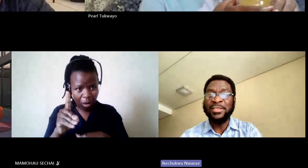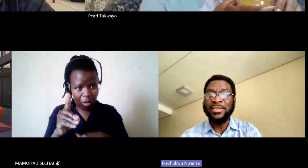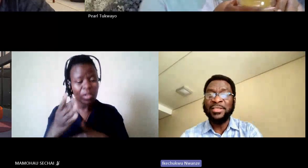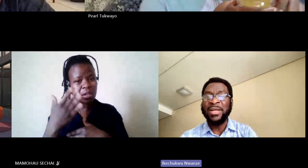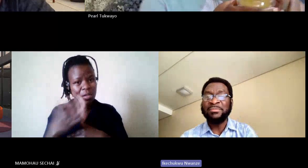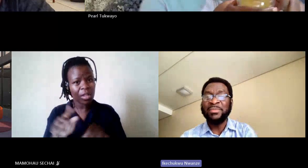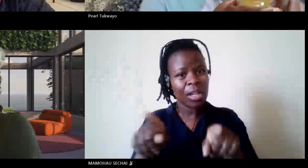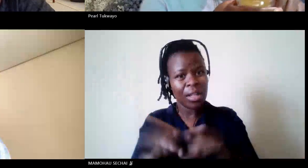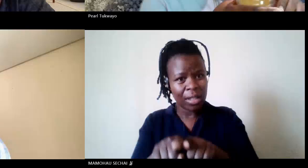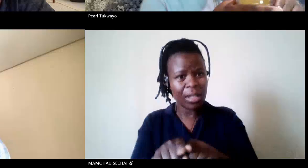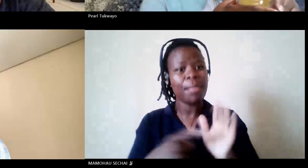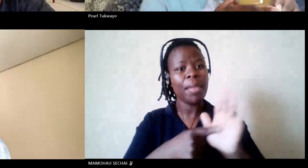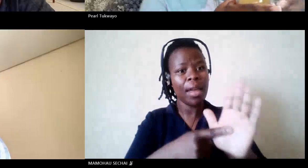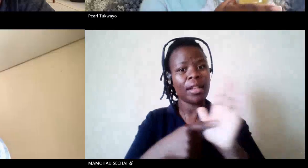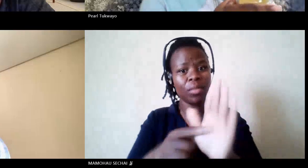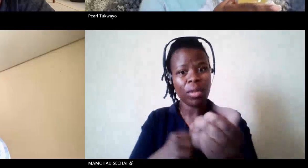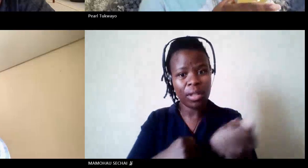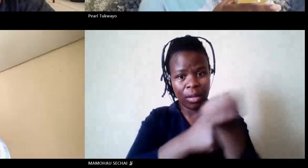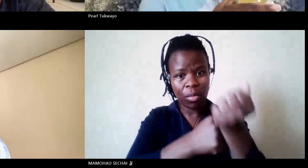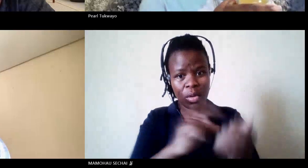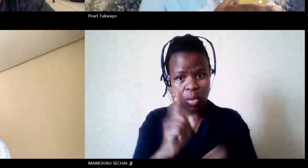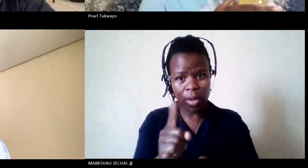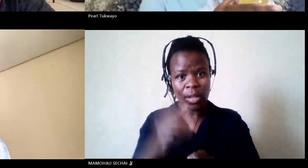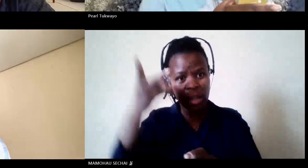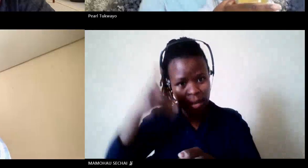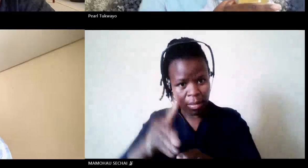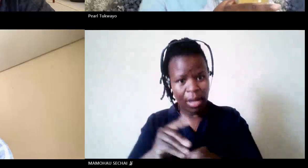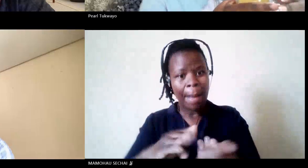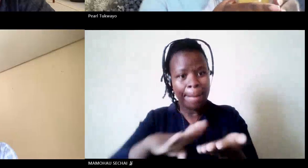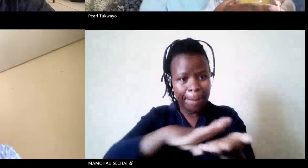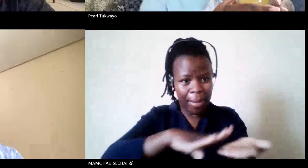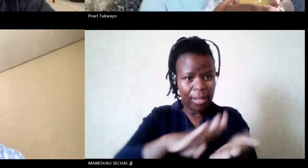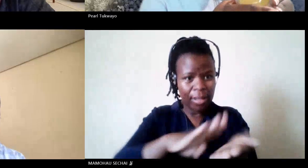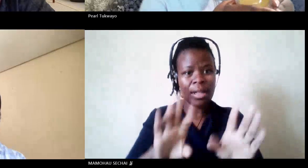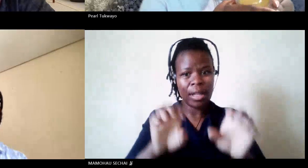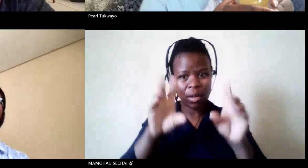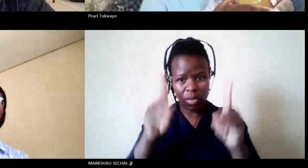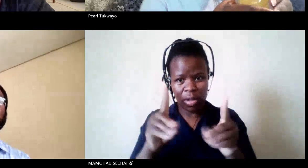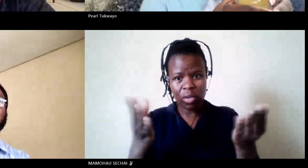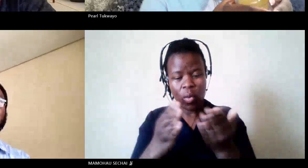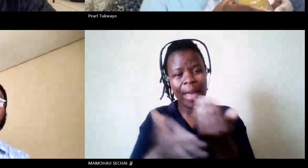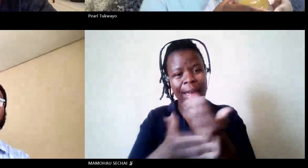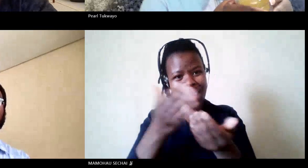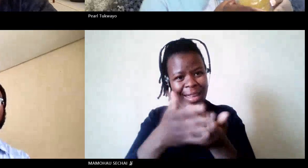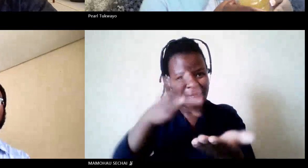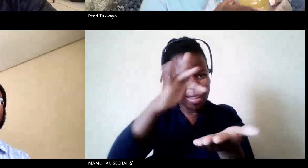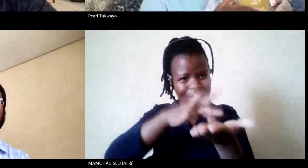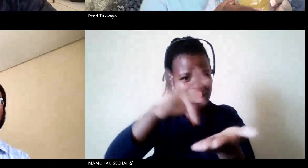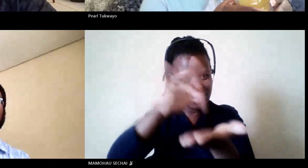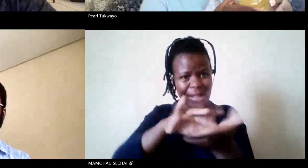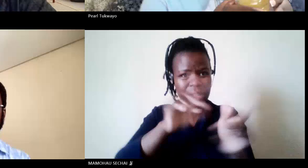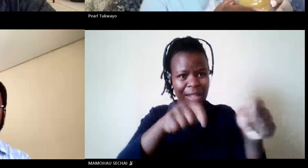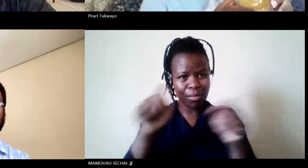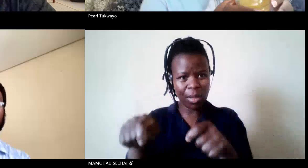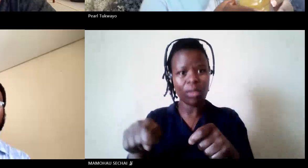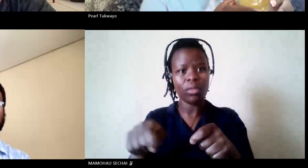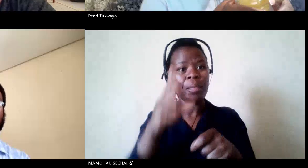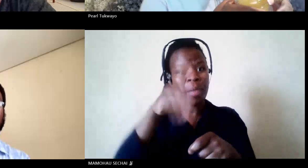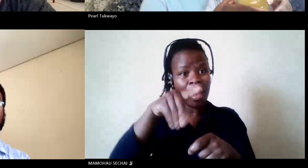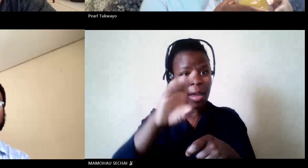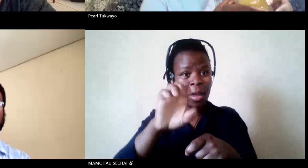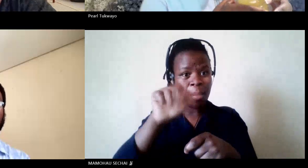exploring the support of the Department of Basic Education in special care centers in Cape Town. So Pearl is one of those